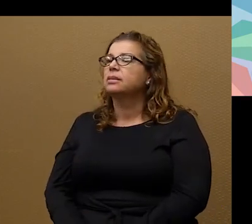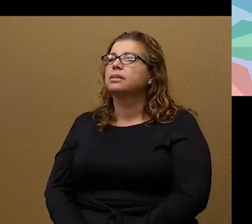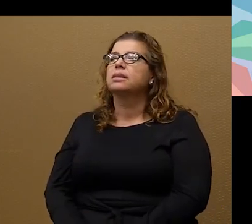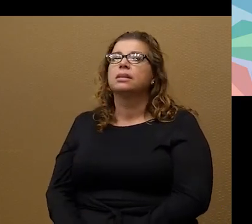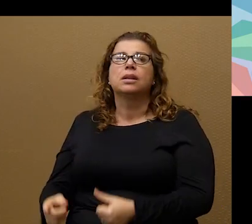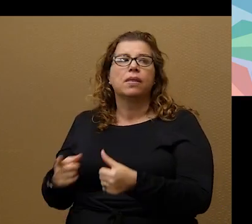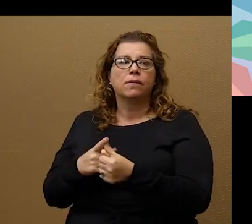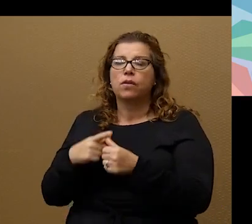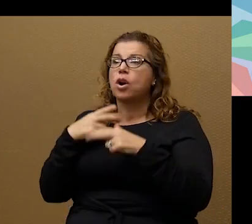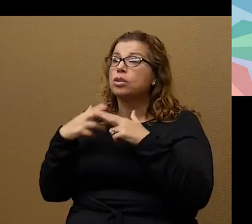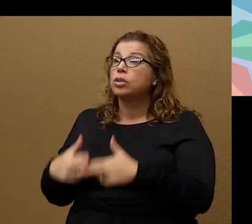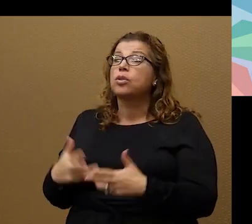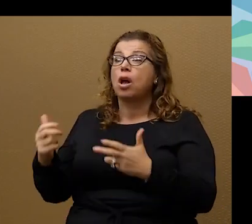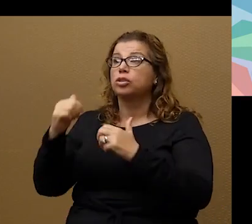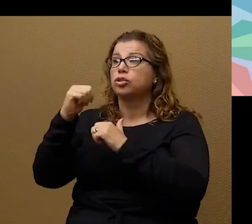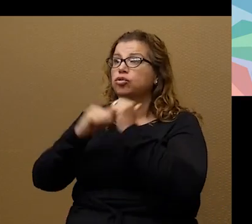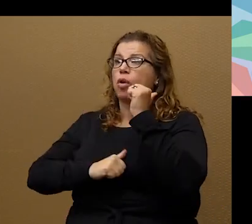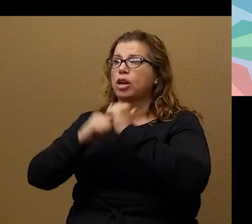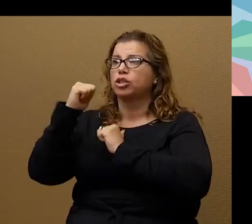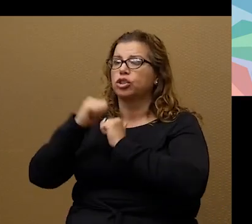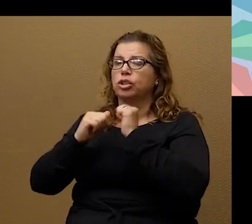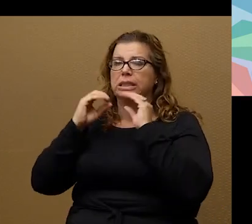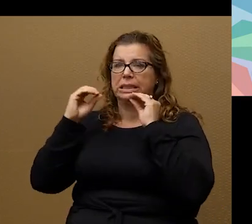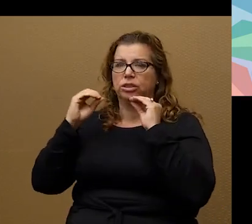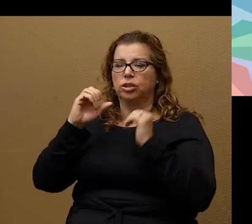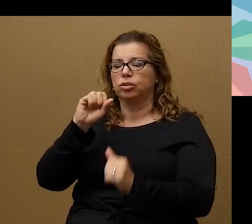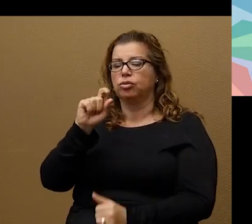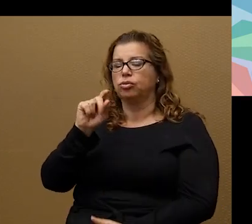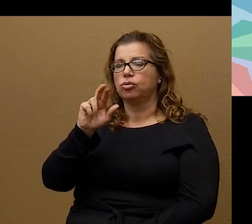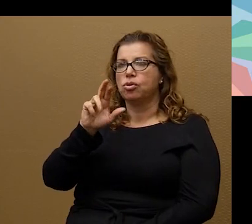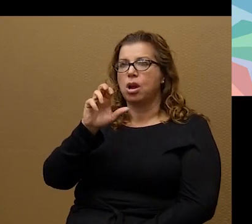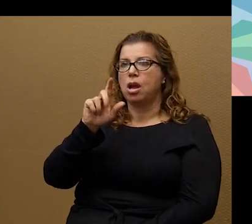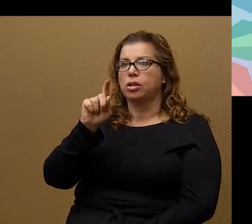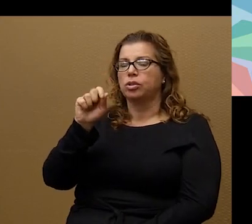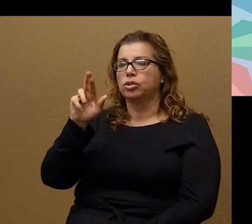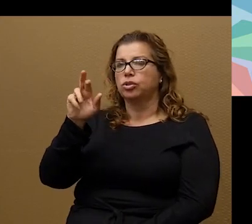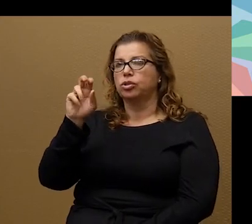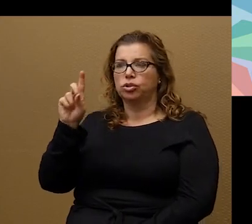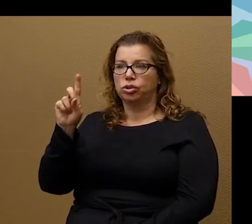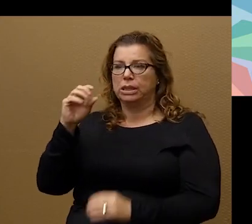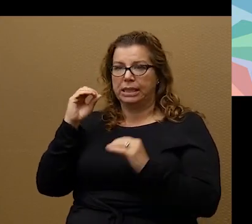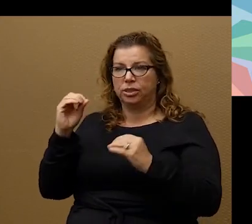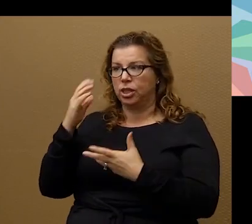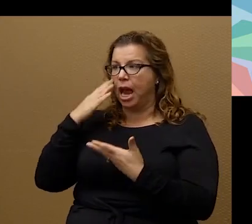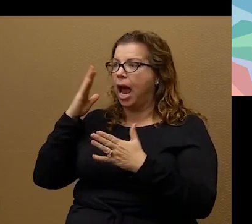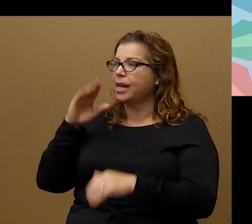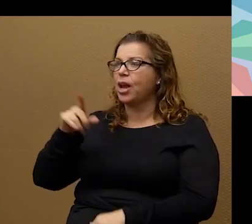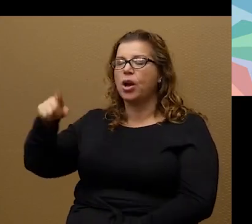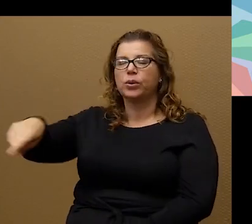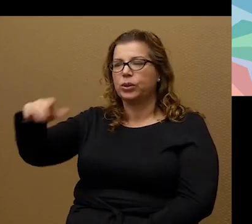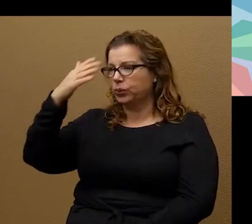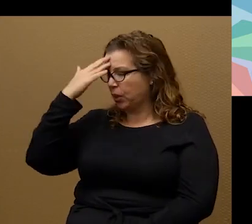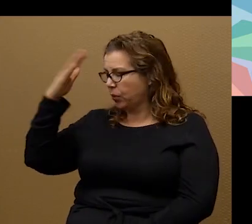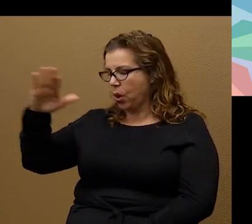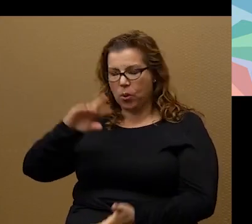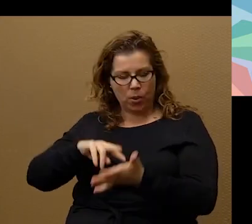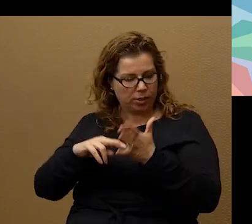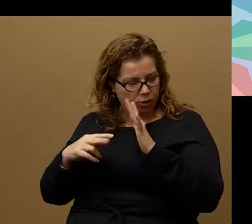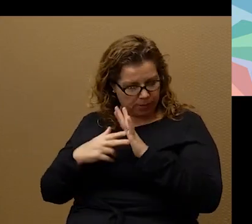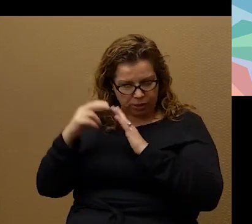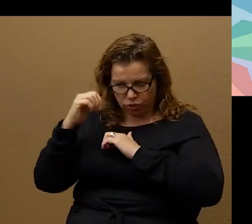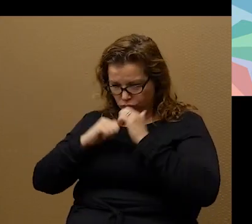called structured teaching. So, I know you guys know nothing about structured teaching right now,